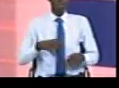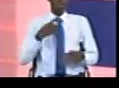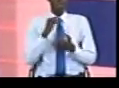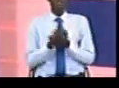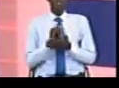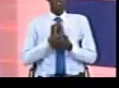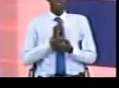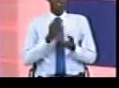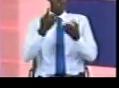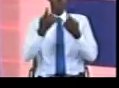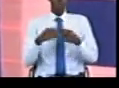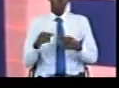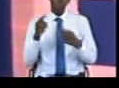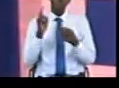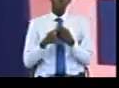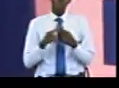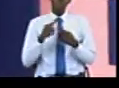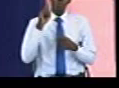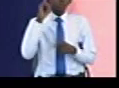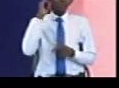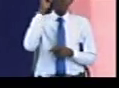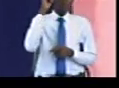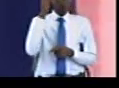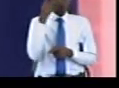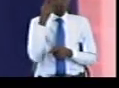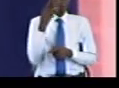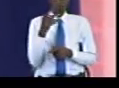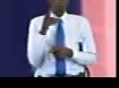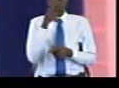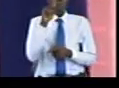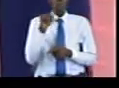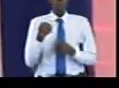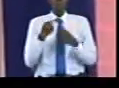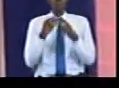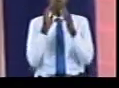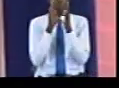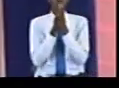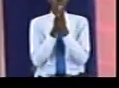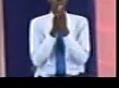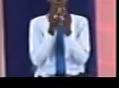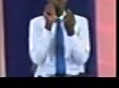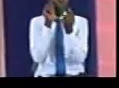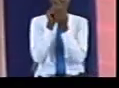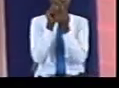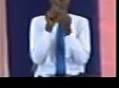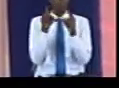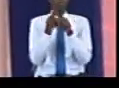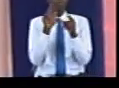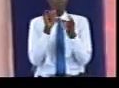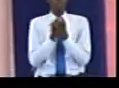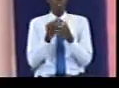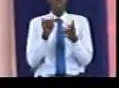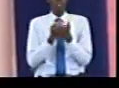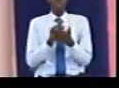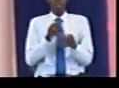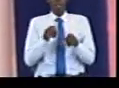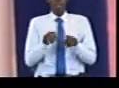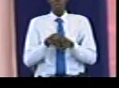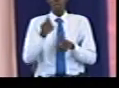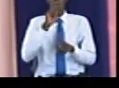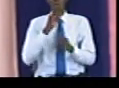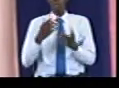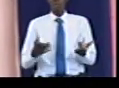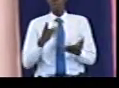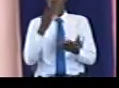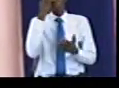in his prayer. And you need to be certain like that, understand like that, that you know why you are here, and you know what you are supposed